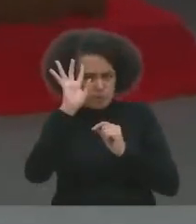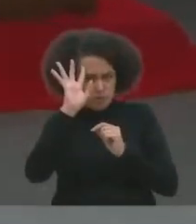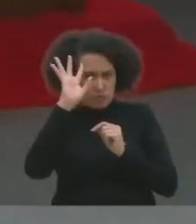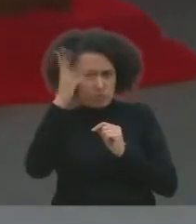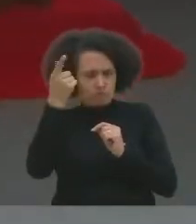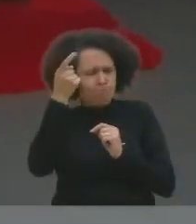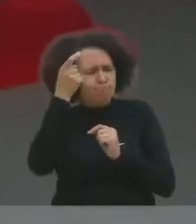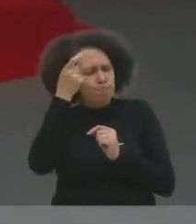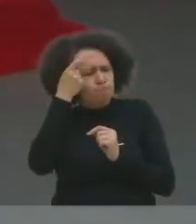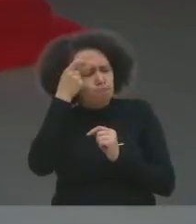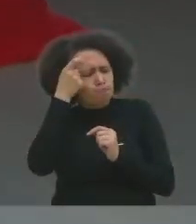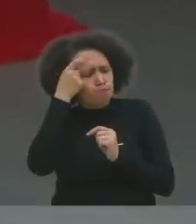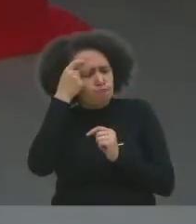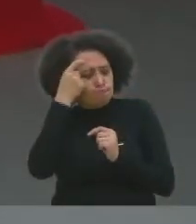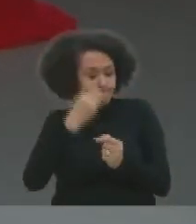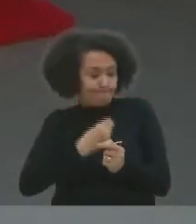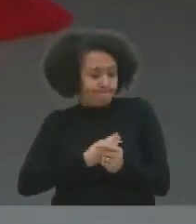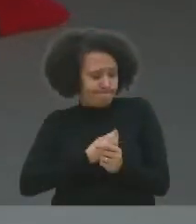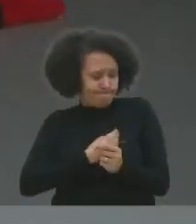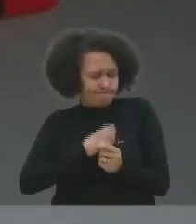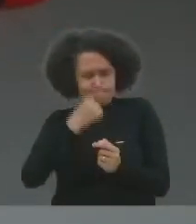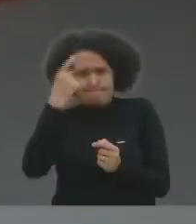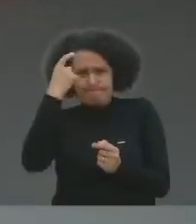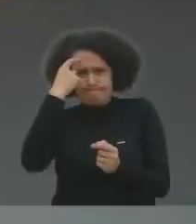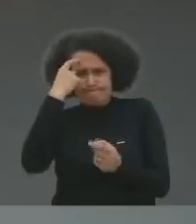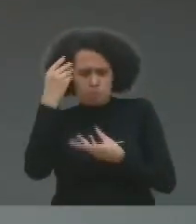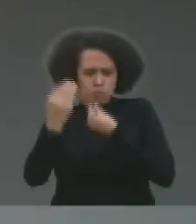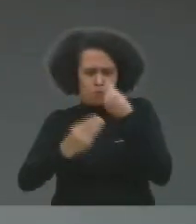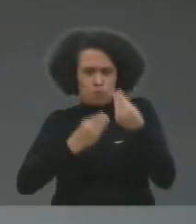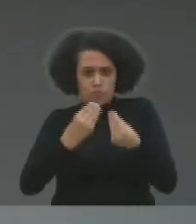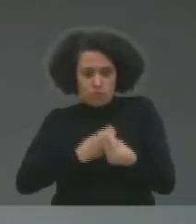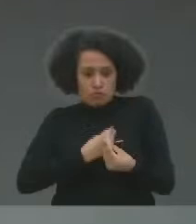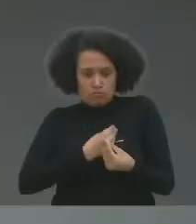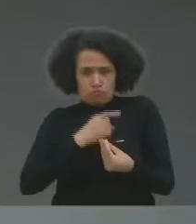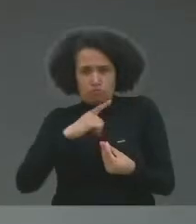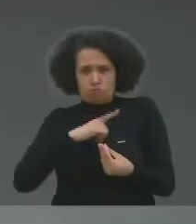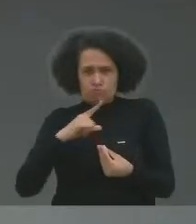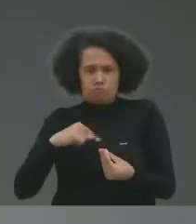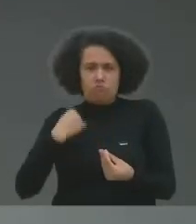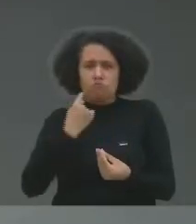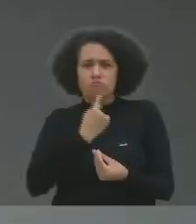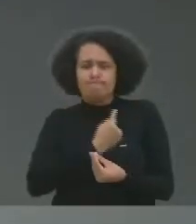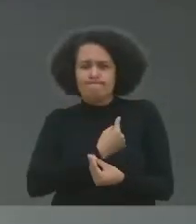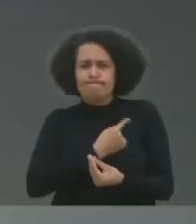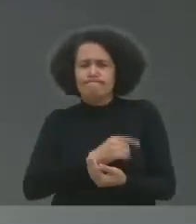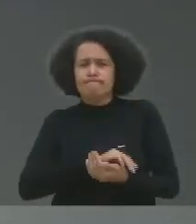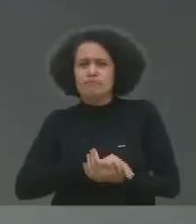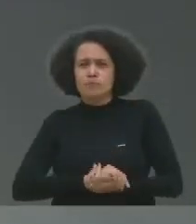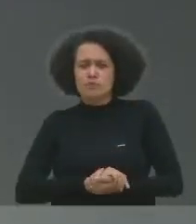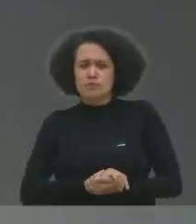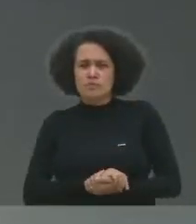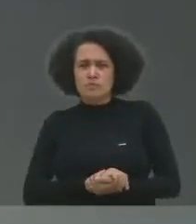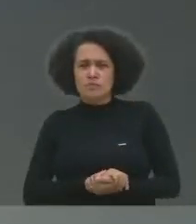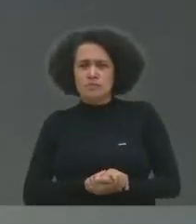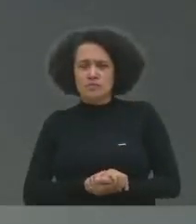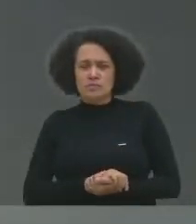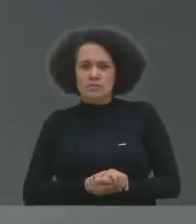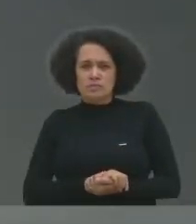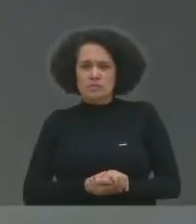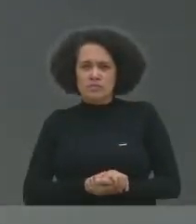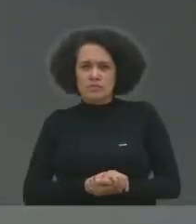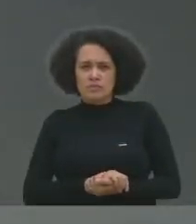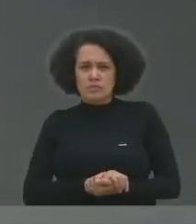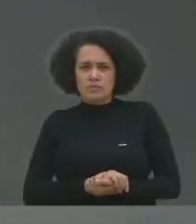nosso pensamento, na nossa mente, na nossa maneira de ser. Offer your bodies a living